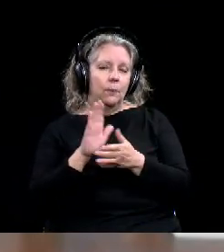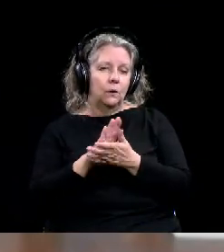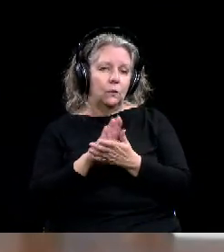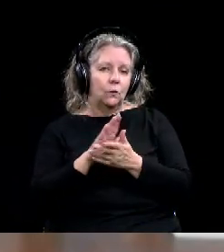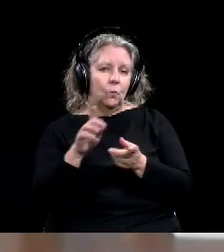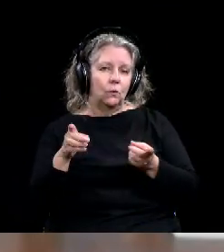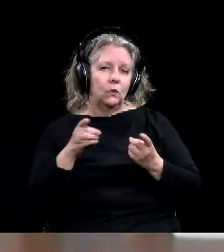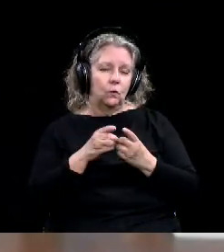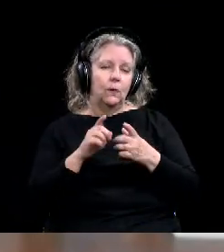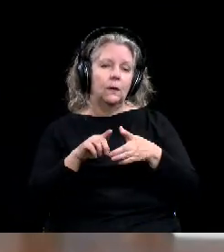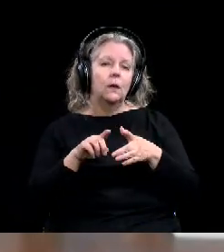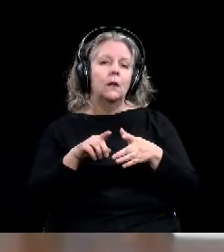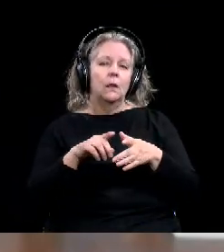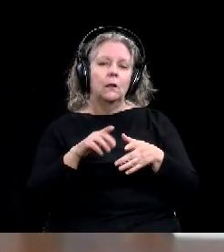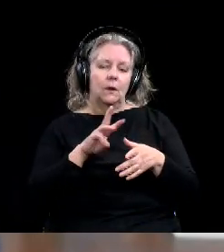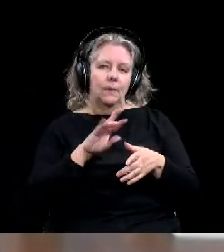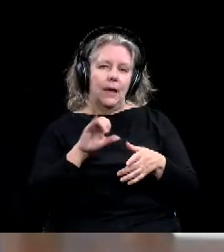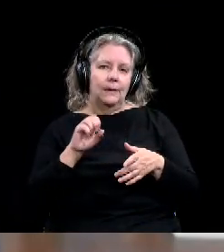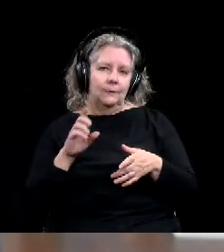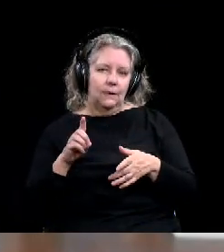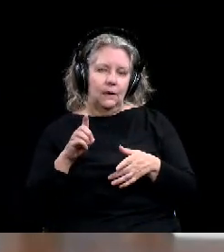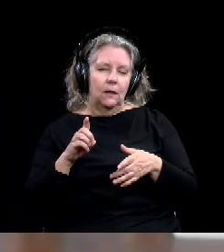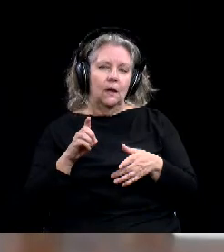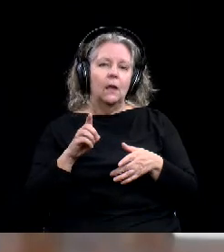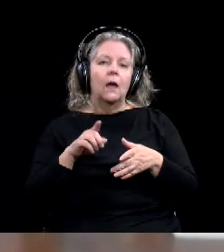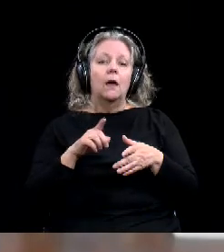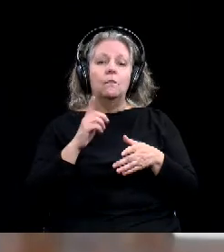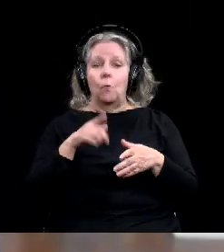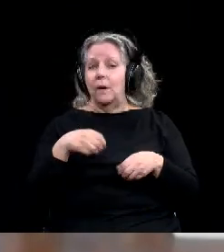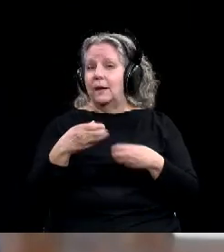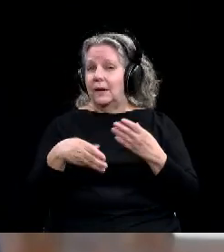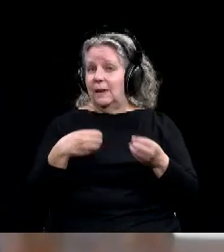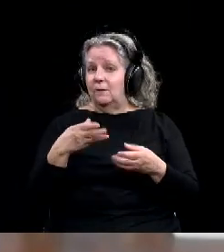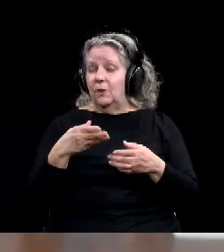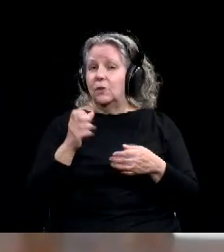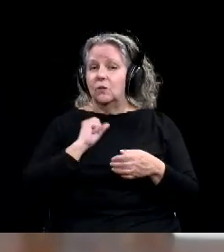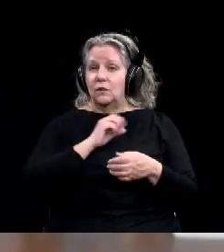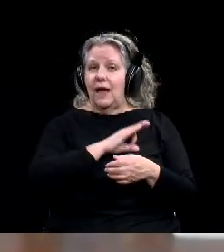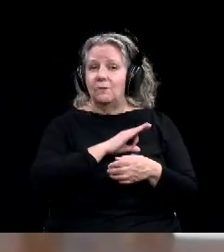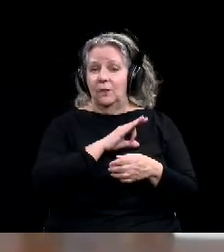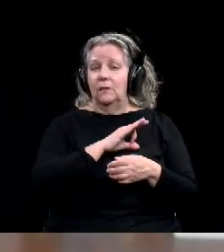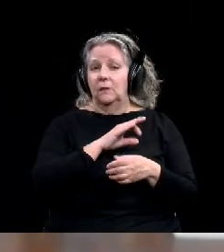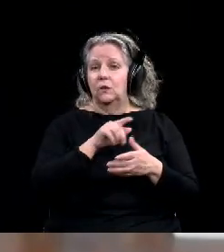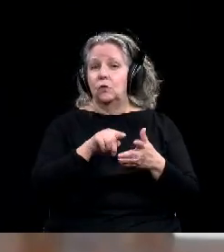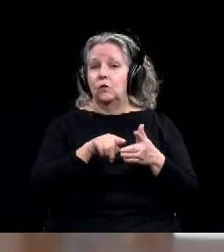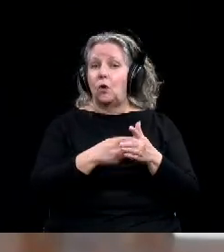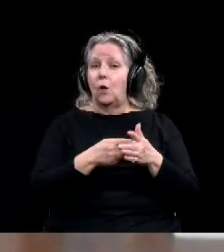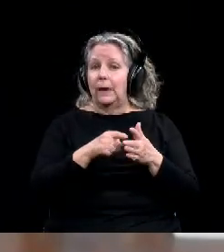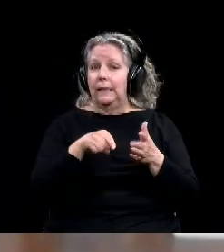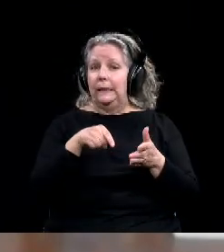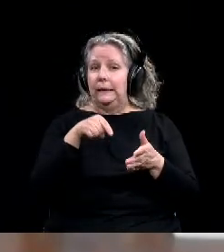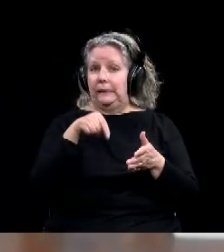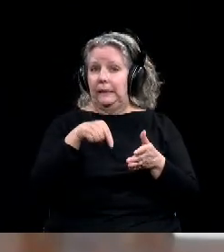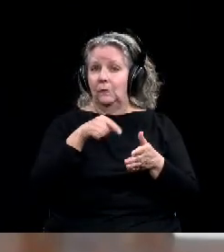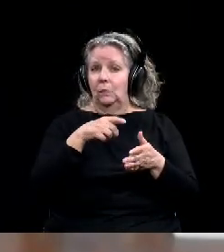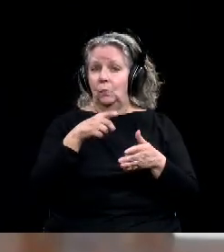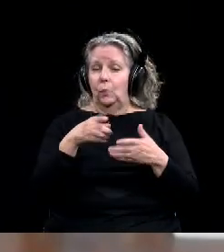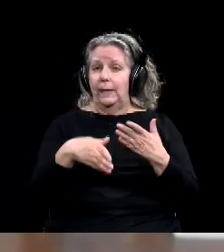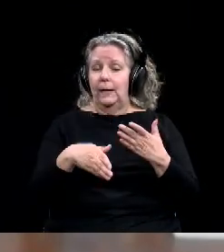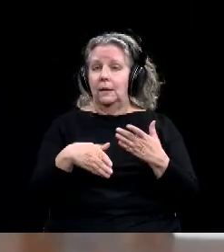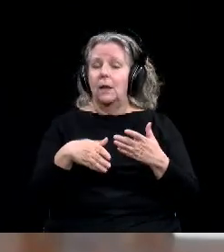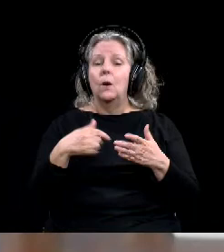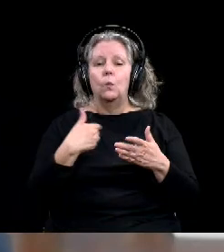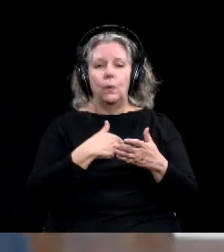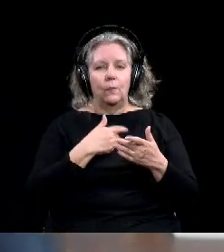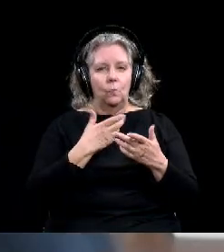overall goal remains to continue providing vaccines to as many high-risk individuals in our local communities as is possible, and